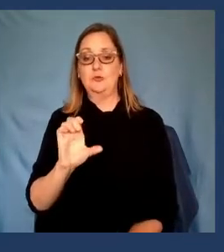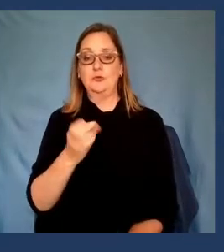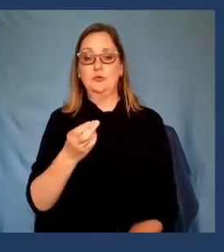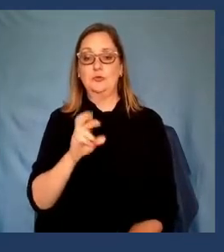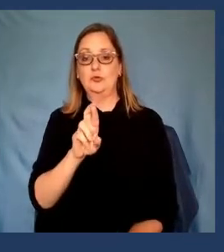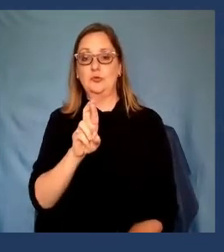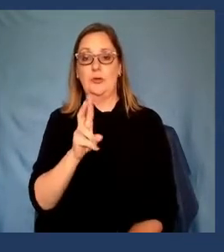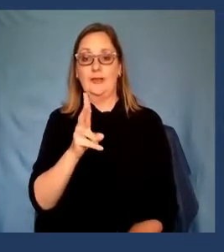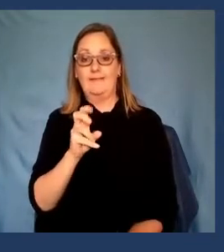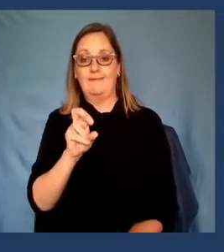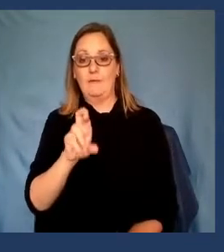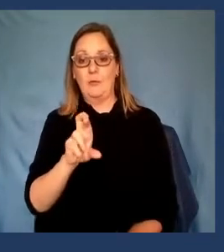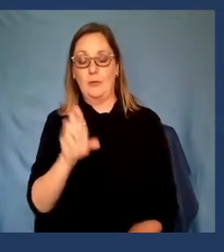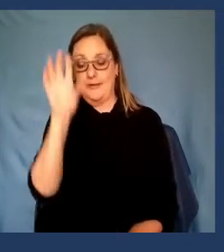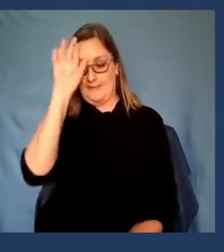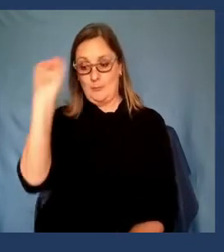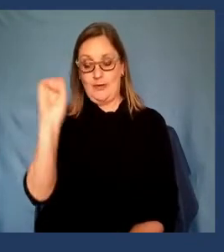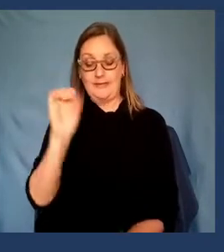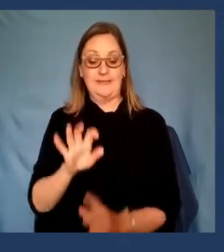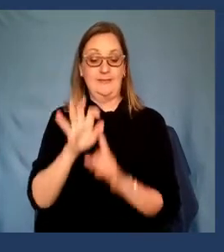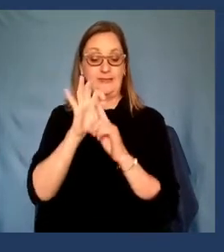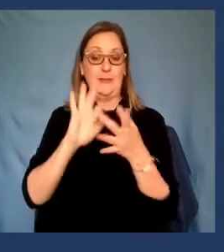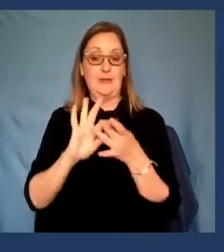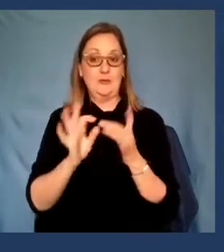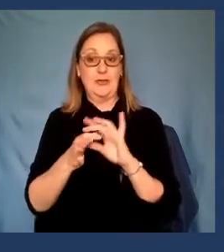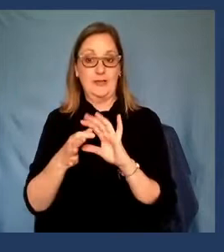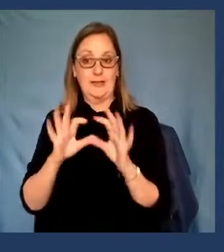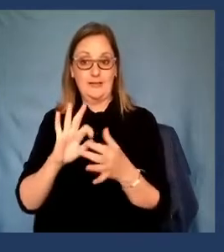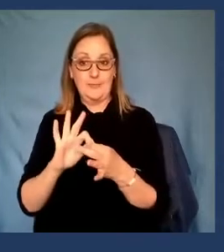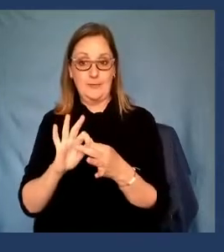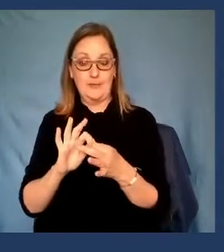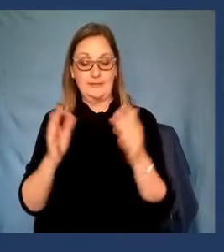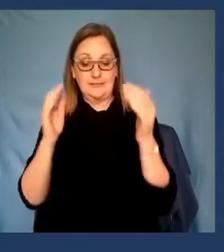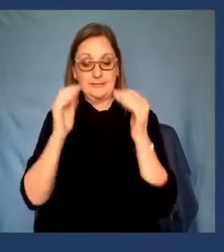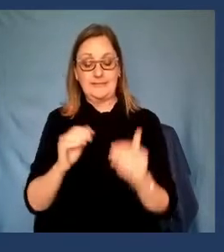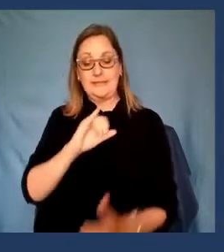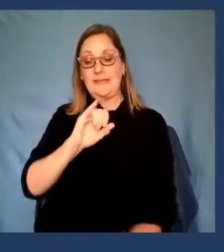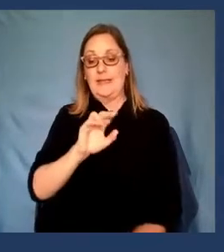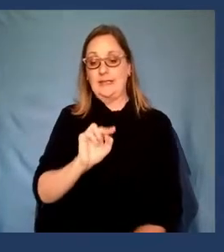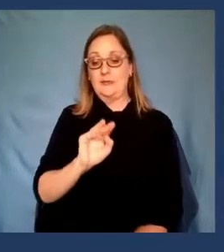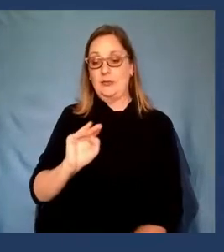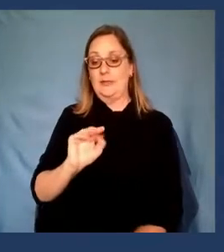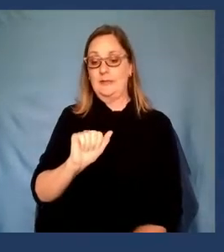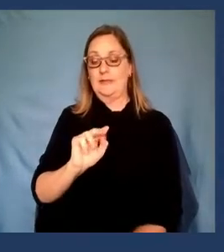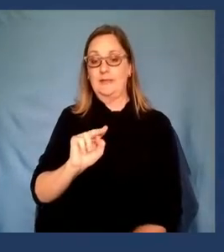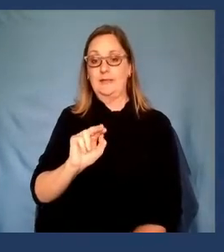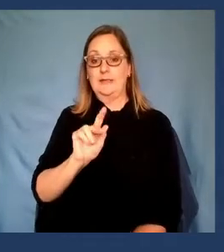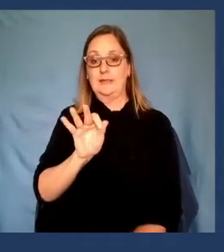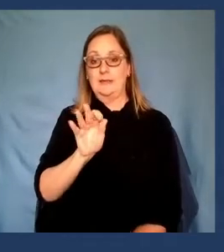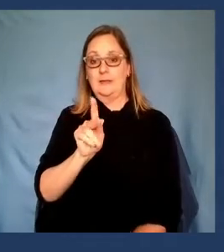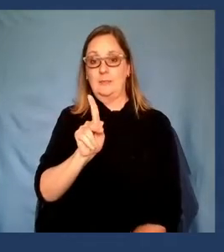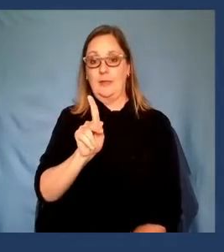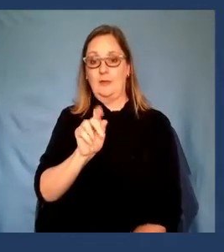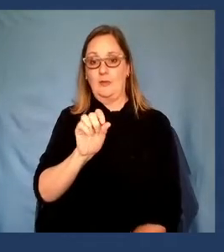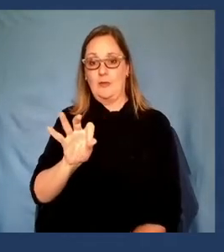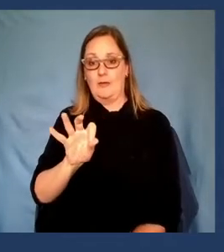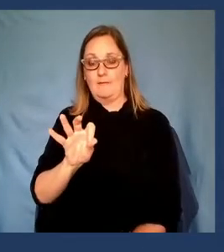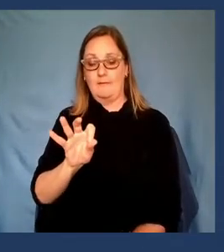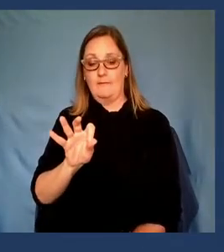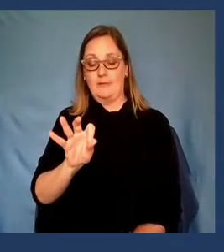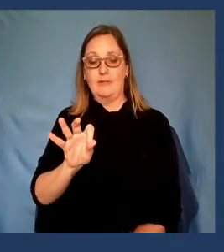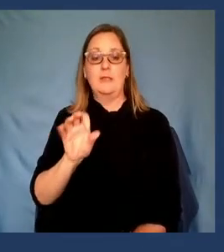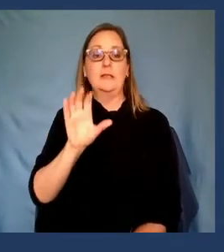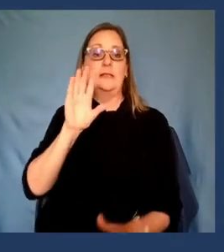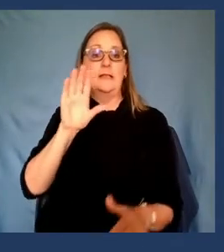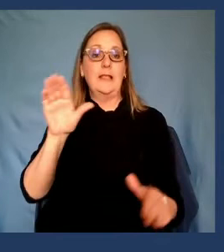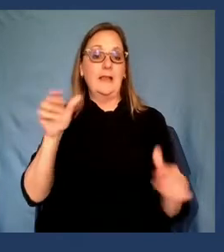UW, announcing an incredibly new and important initiative, particularly in these times. So